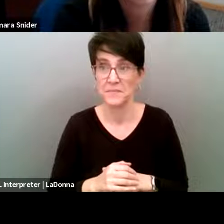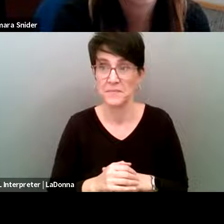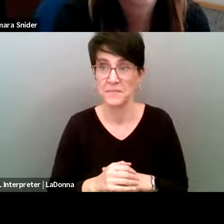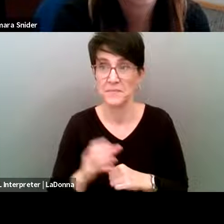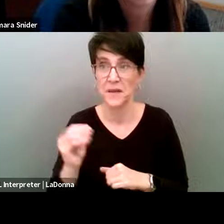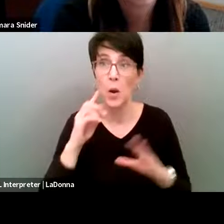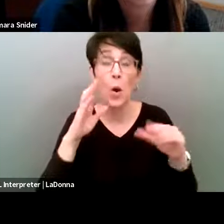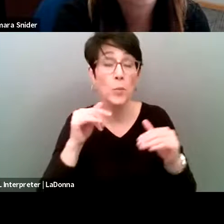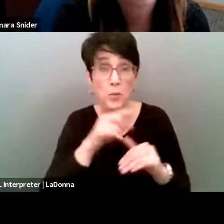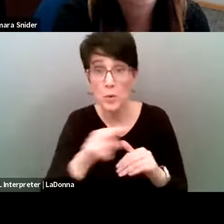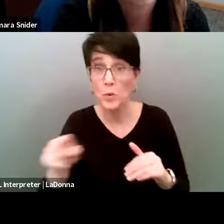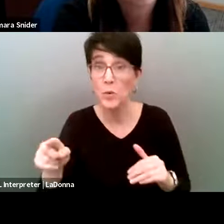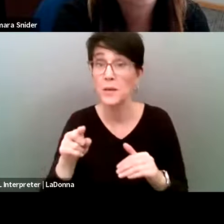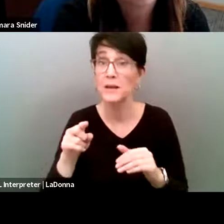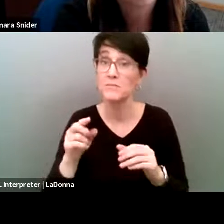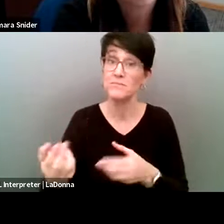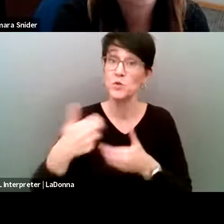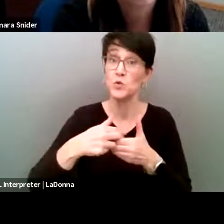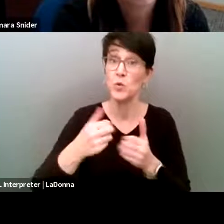And